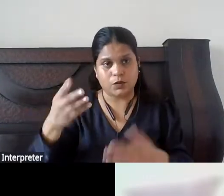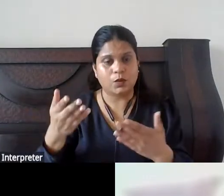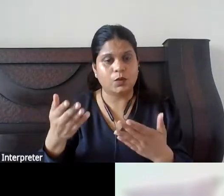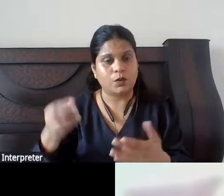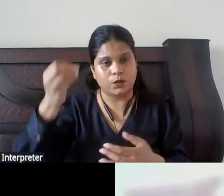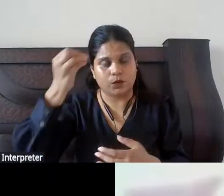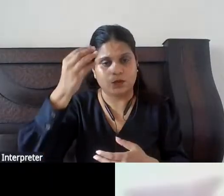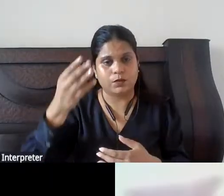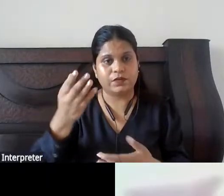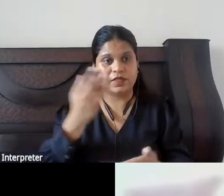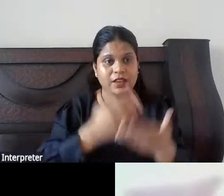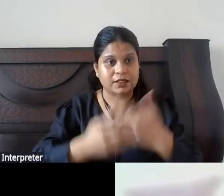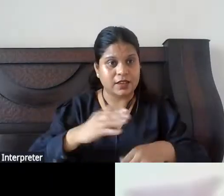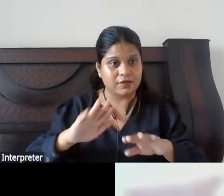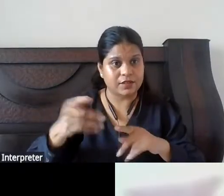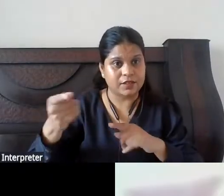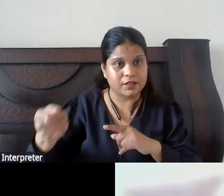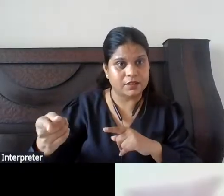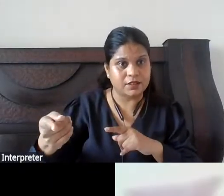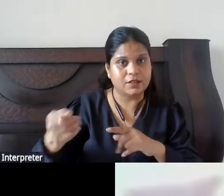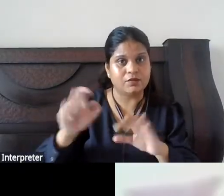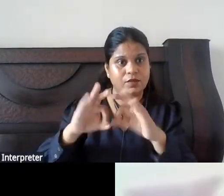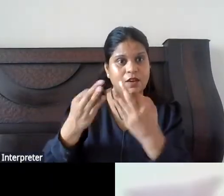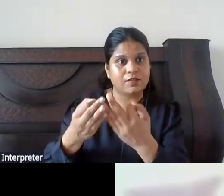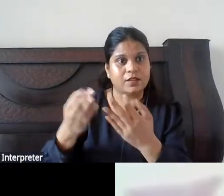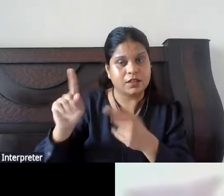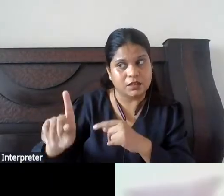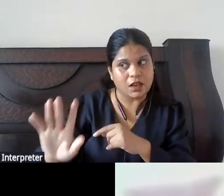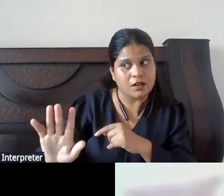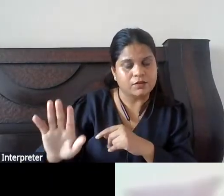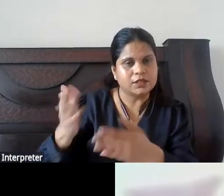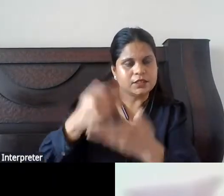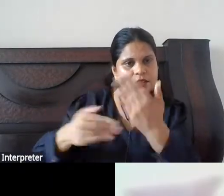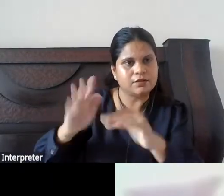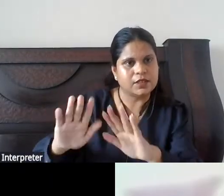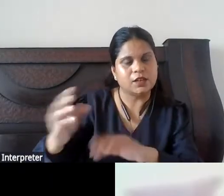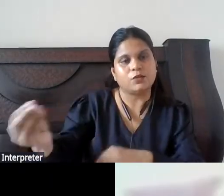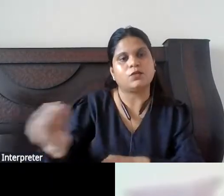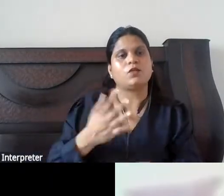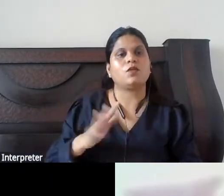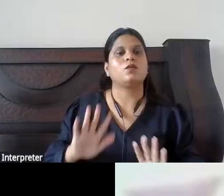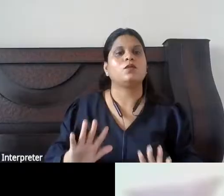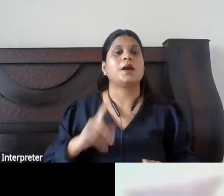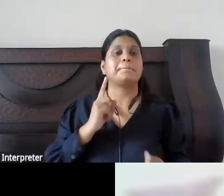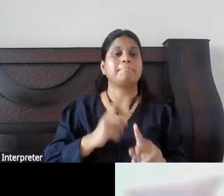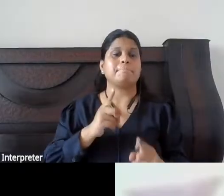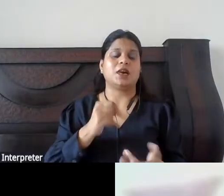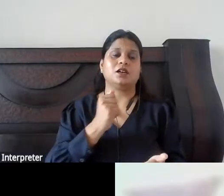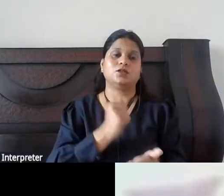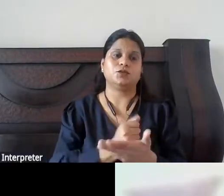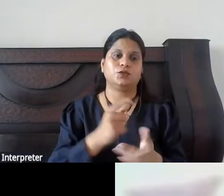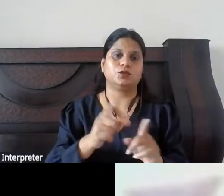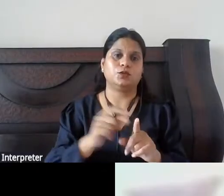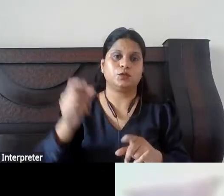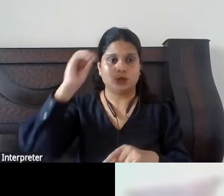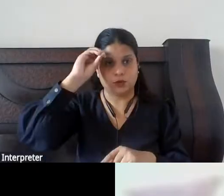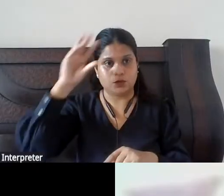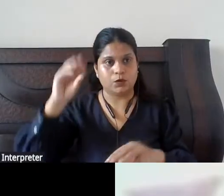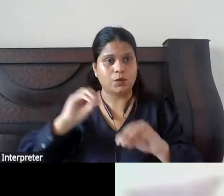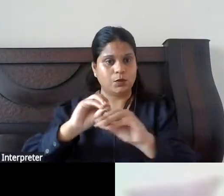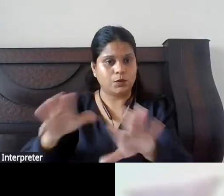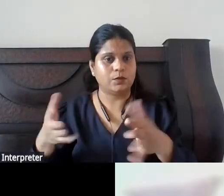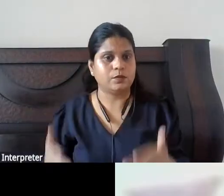person with disability in this family. I think that we need to create. um, as far